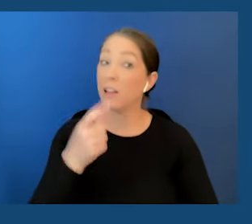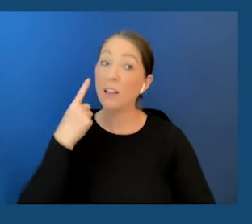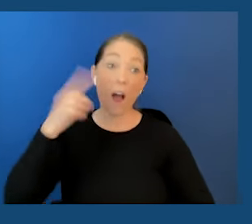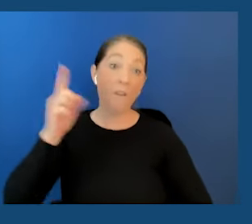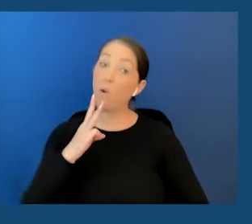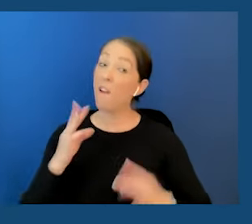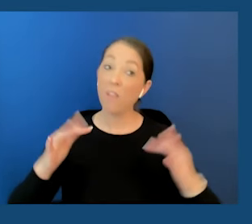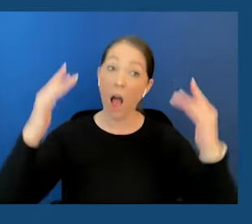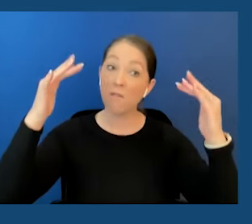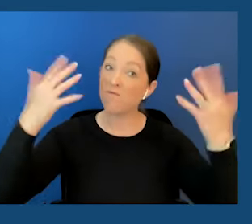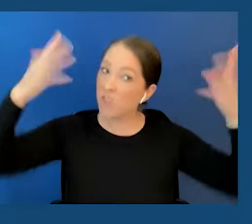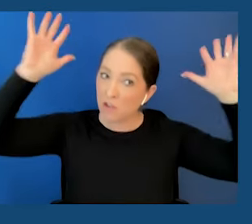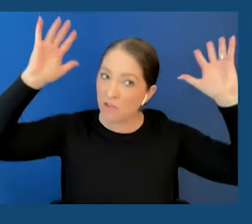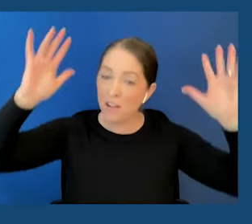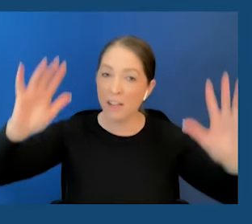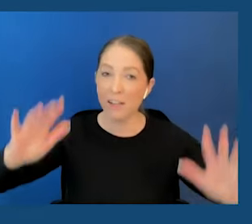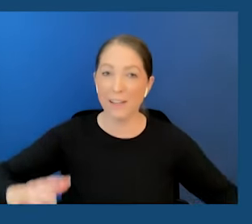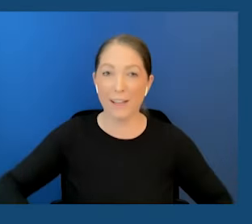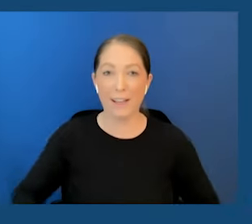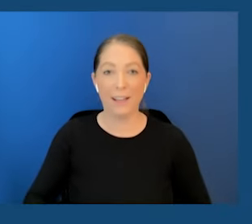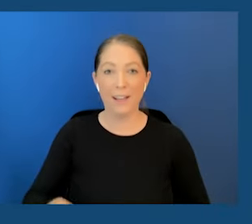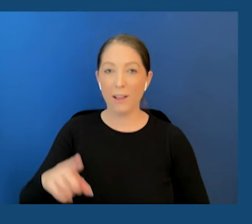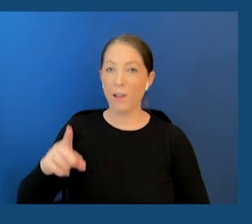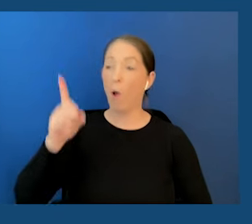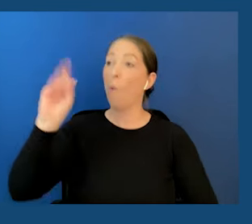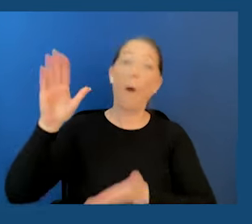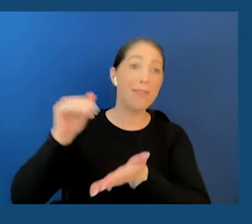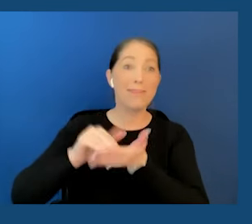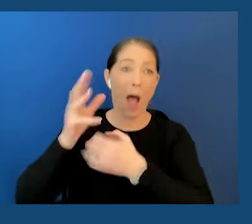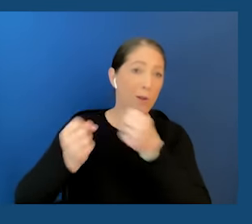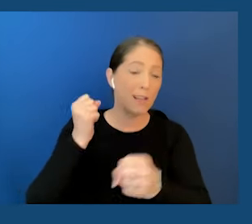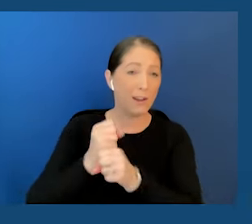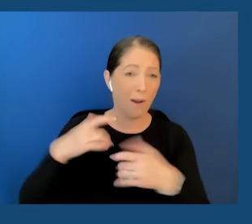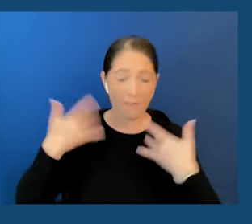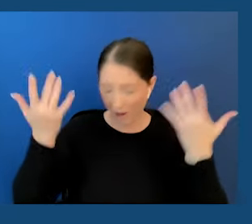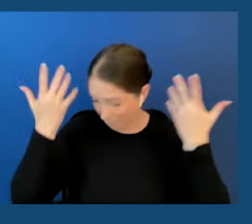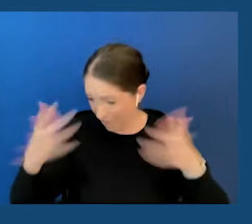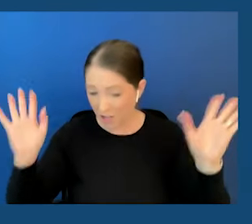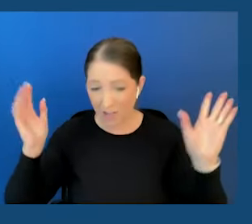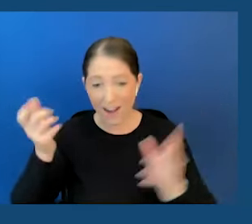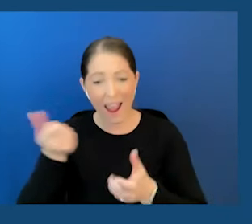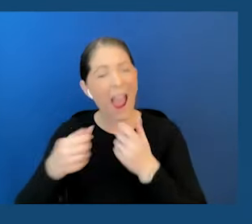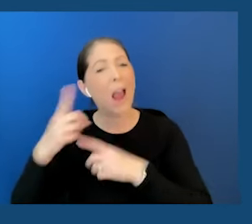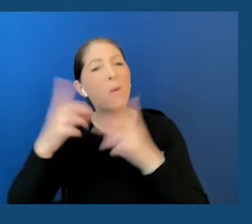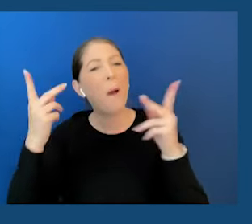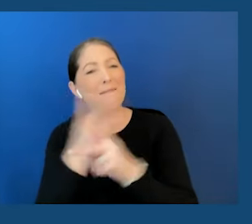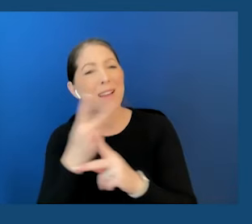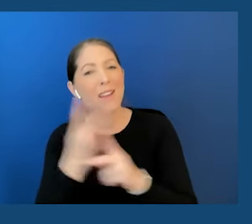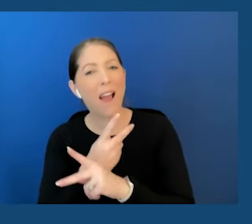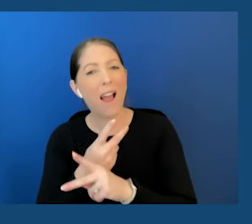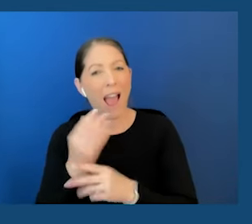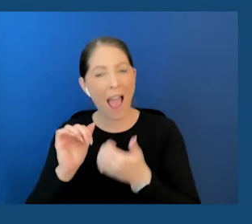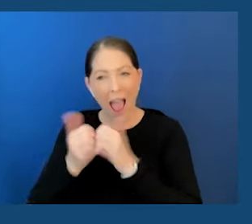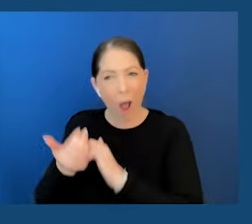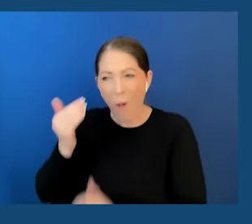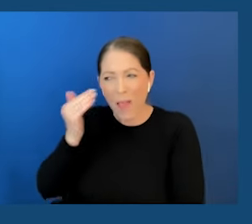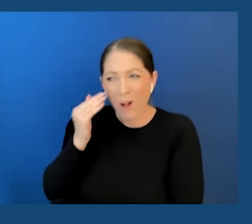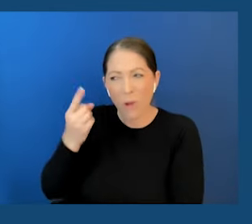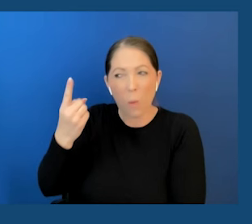We're done with the floods. You had a 1,000-year event. Has anybody figured out how they know it's a 1,000-year event?